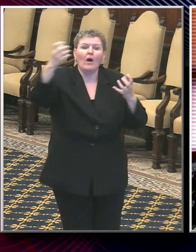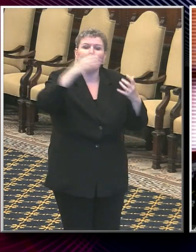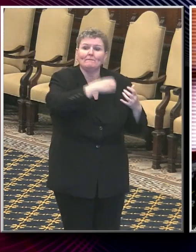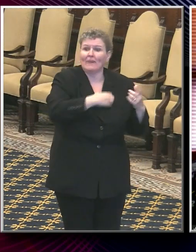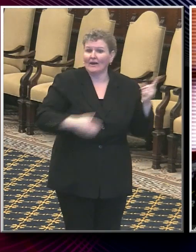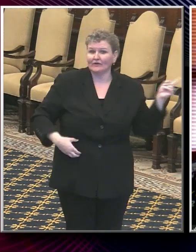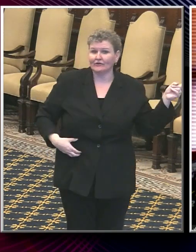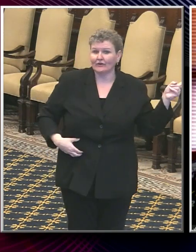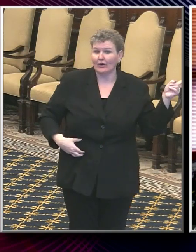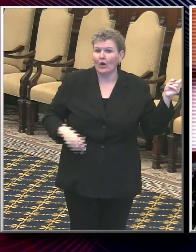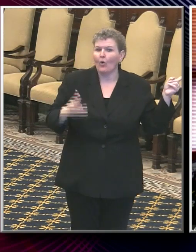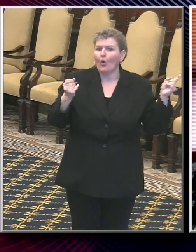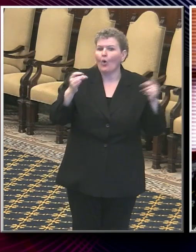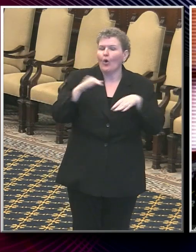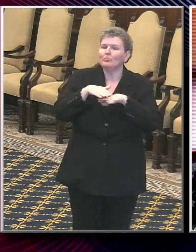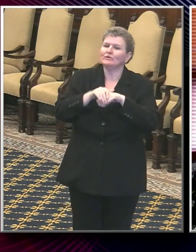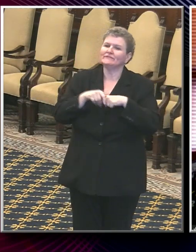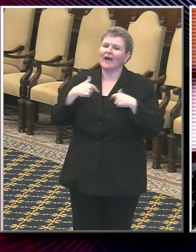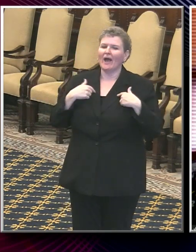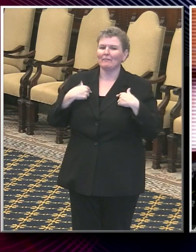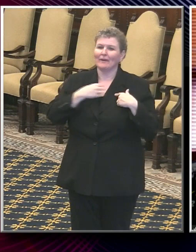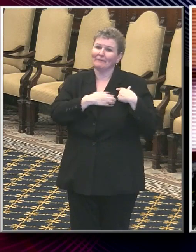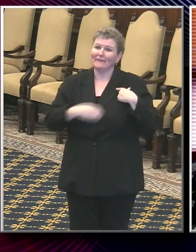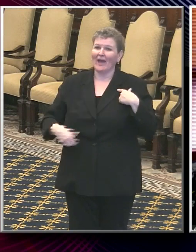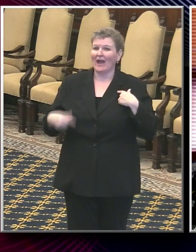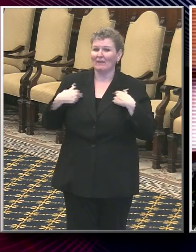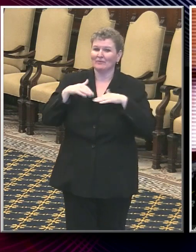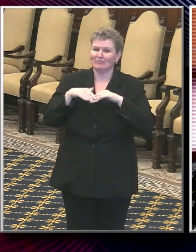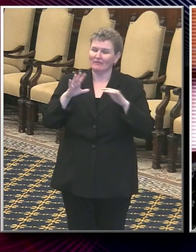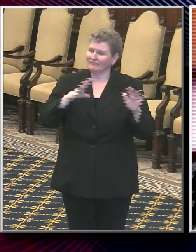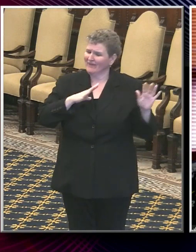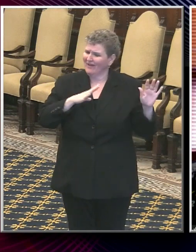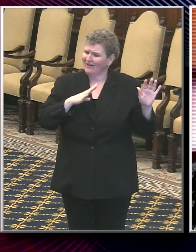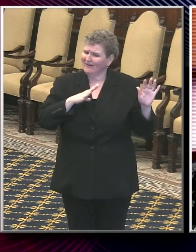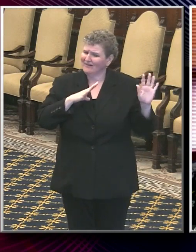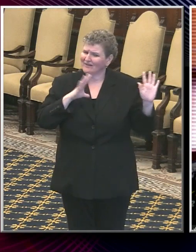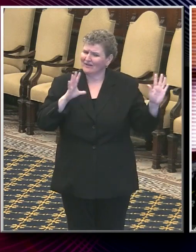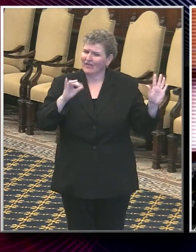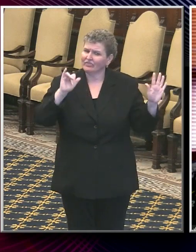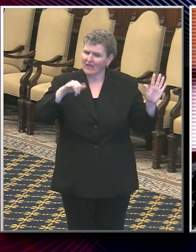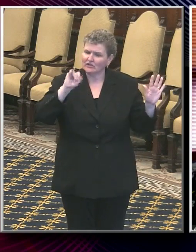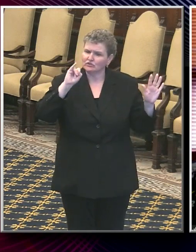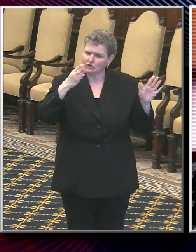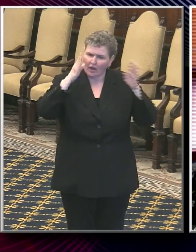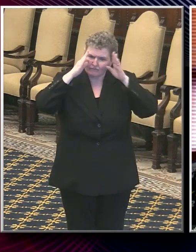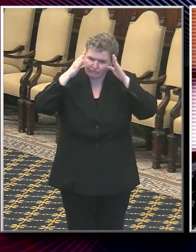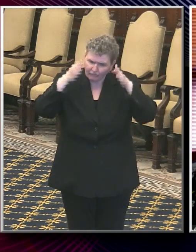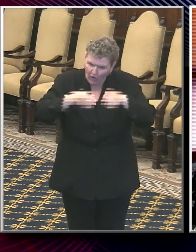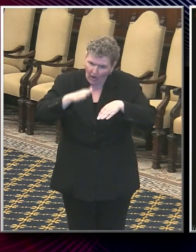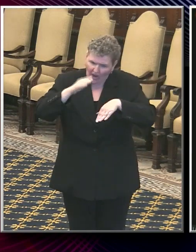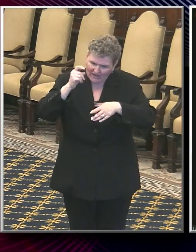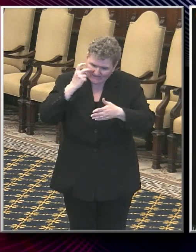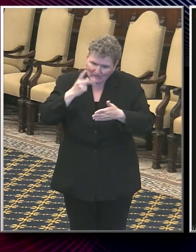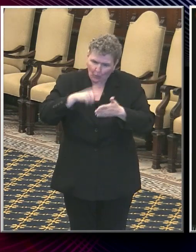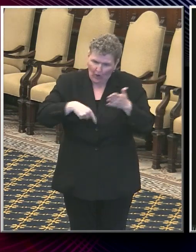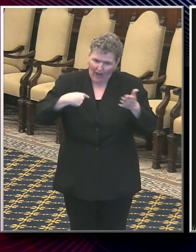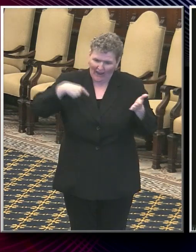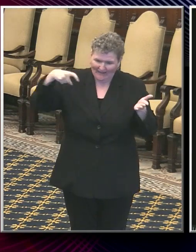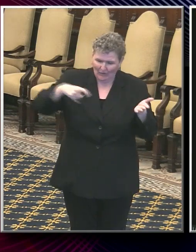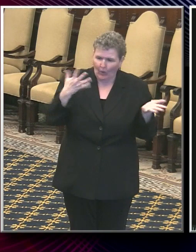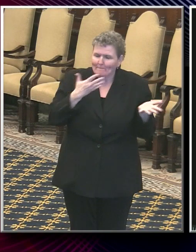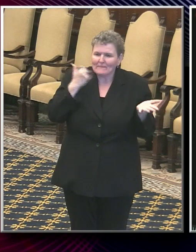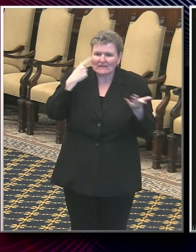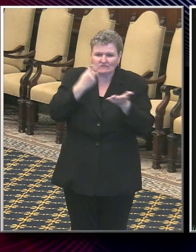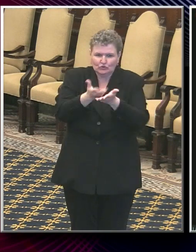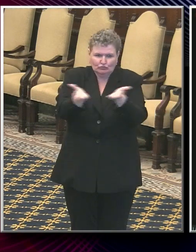to do that. But right now I have the job, and this is what we think is the best thing. Okay, thanks.